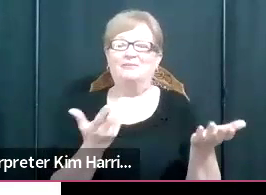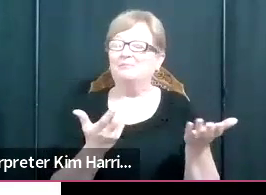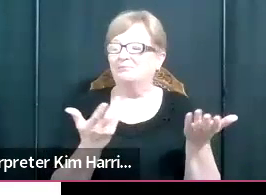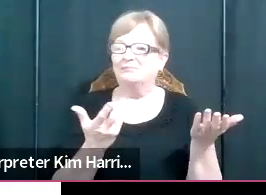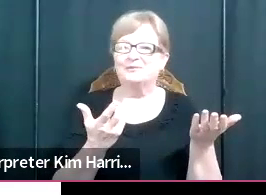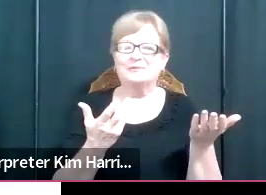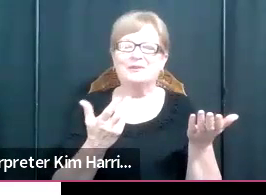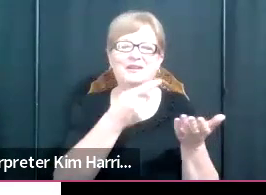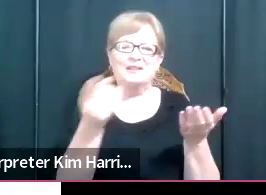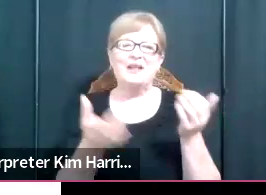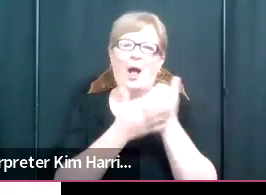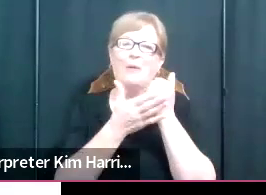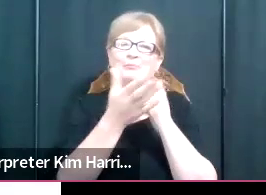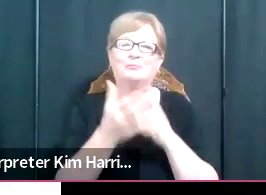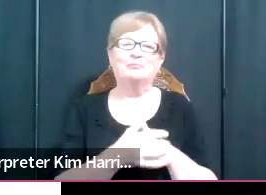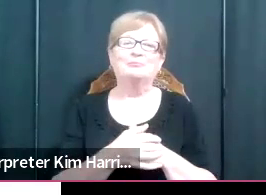helpful.